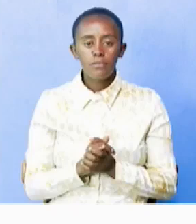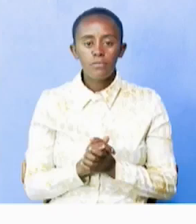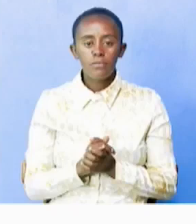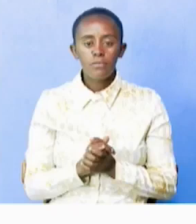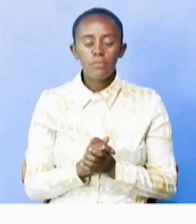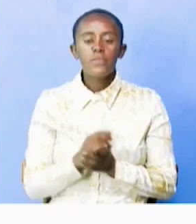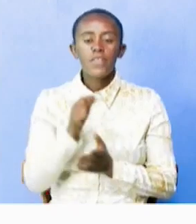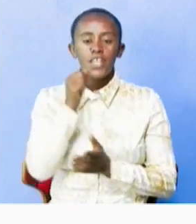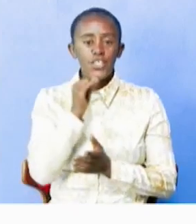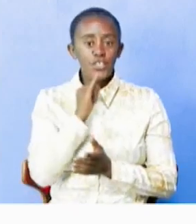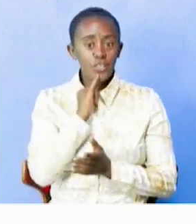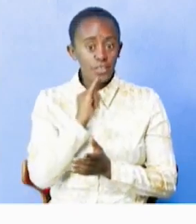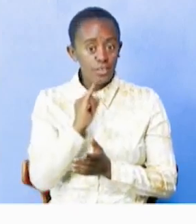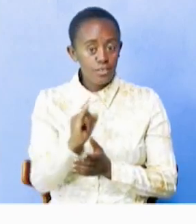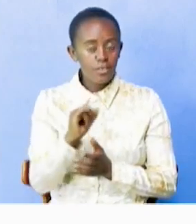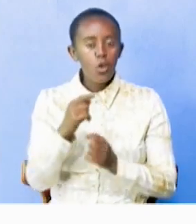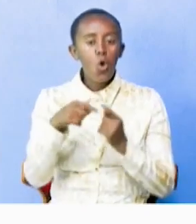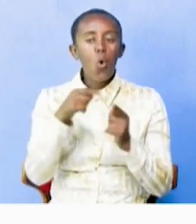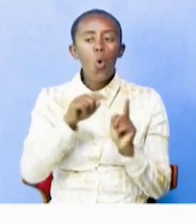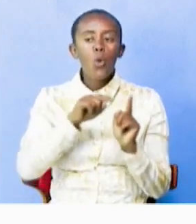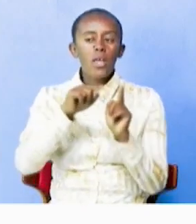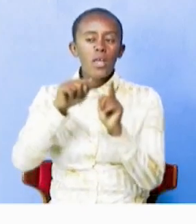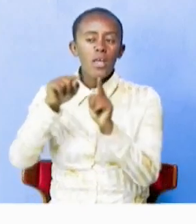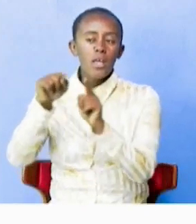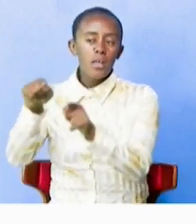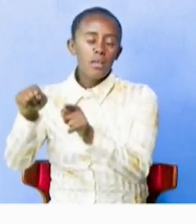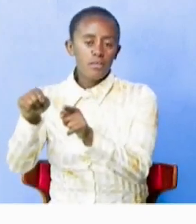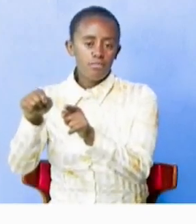She is going